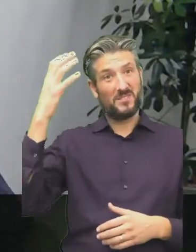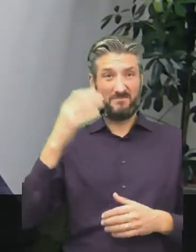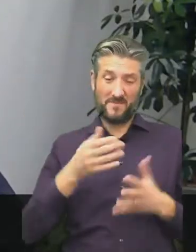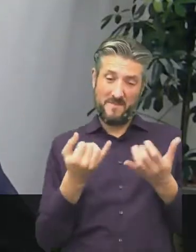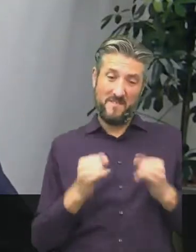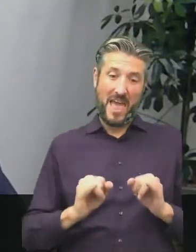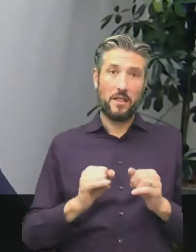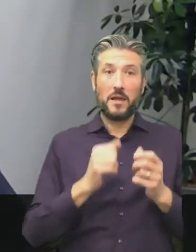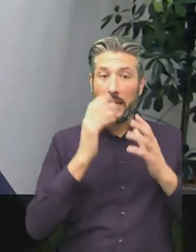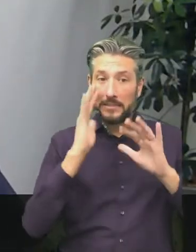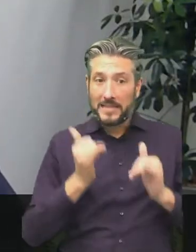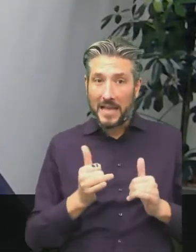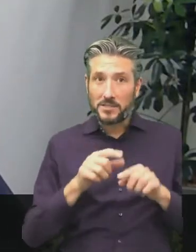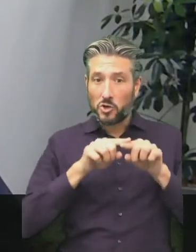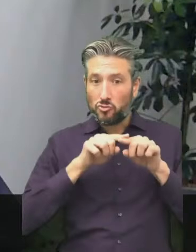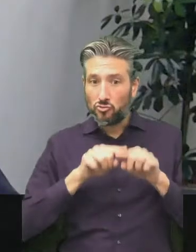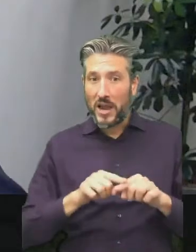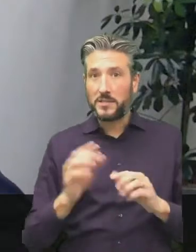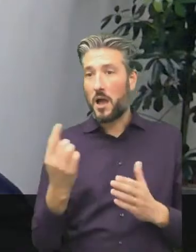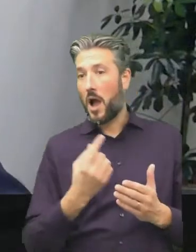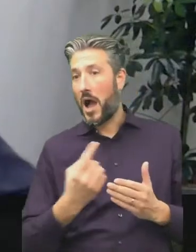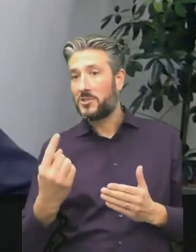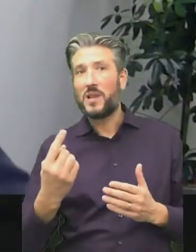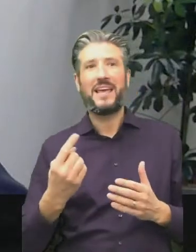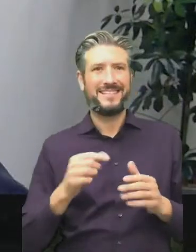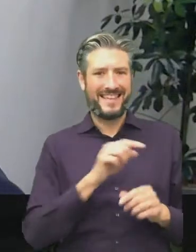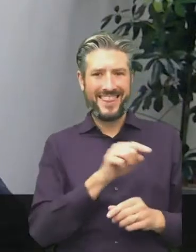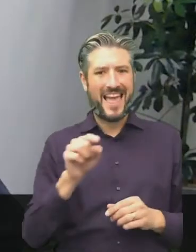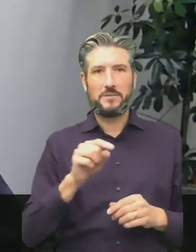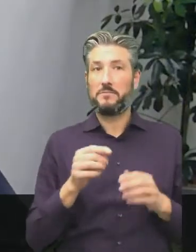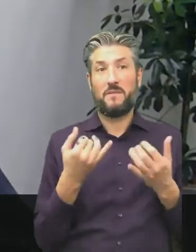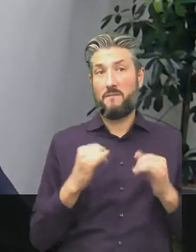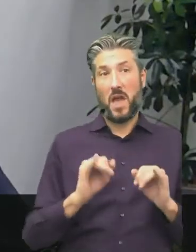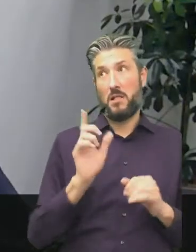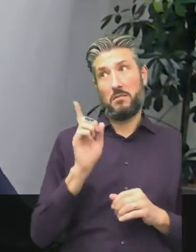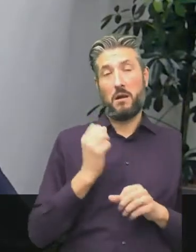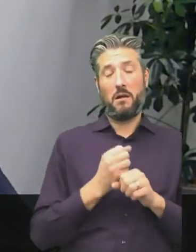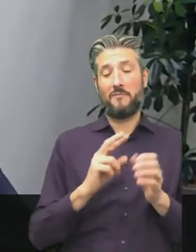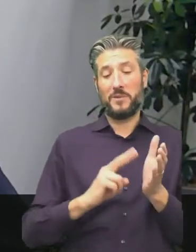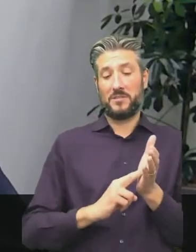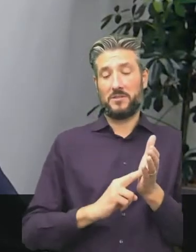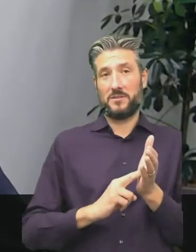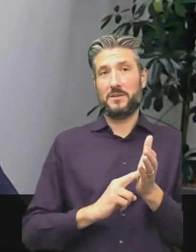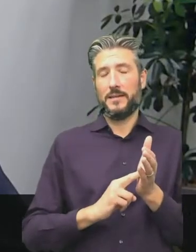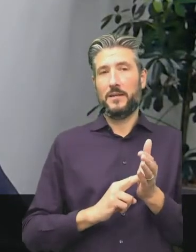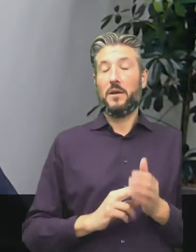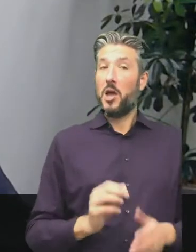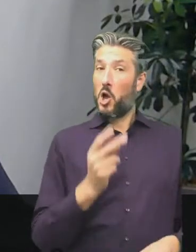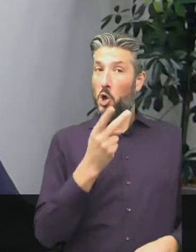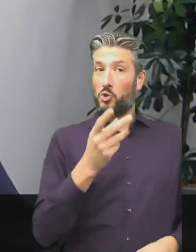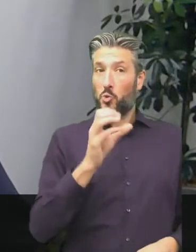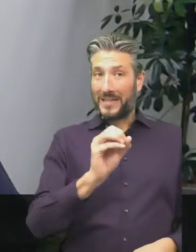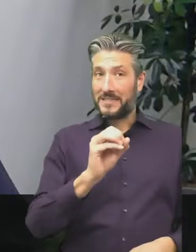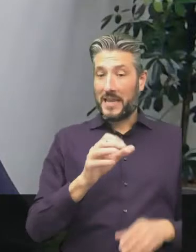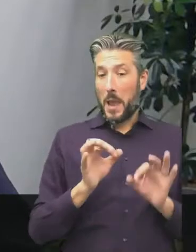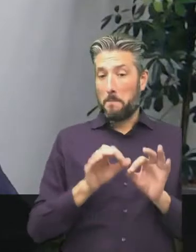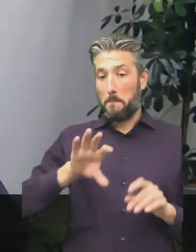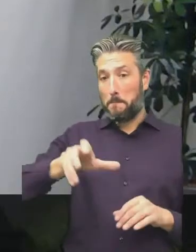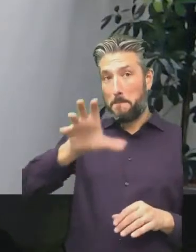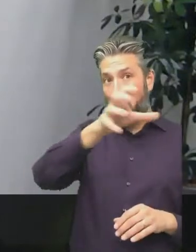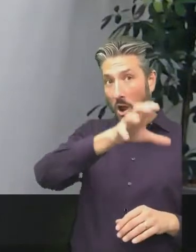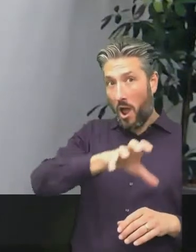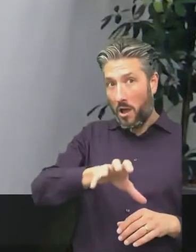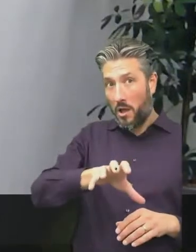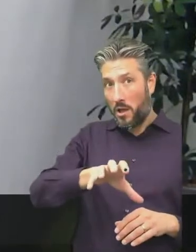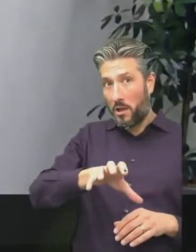So here's the good news going forward. 20 boroughs in London have managed to get an agreement from the government